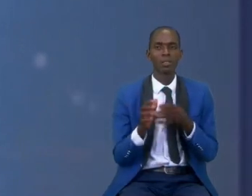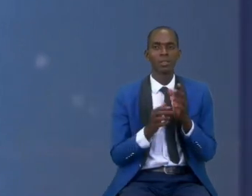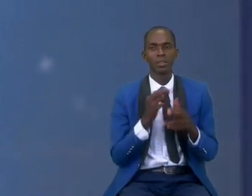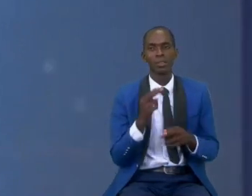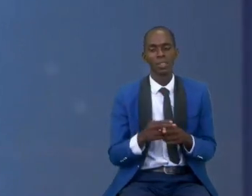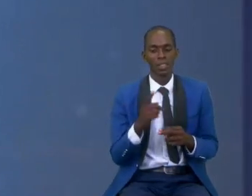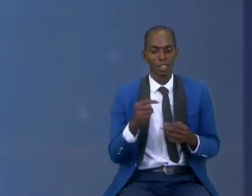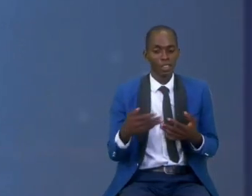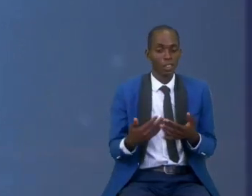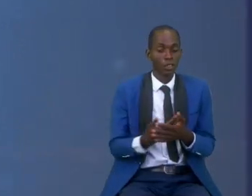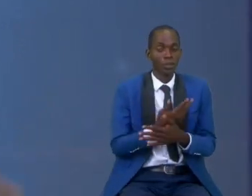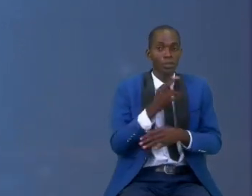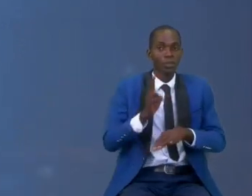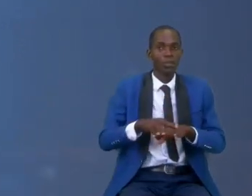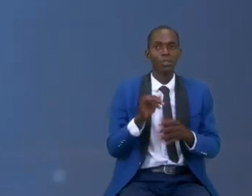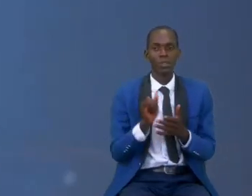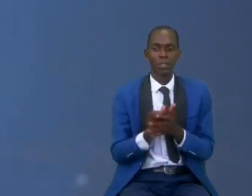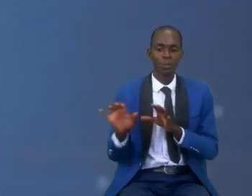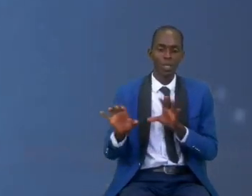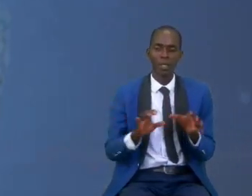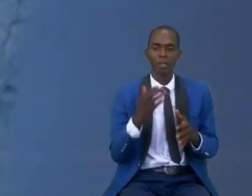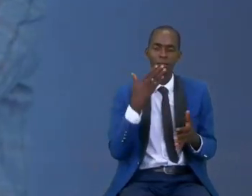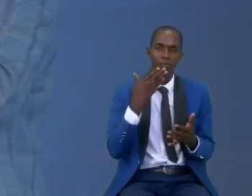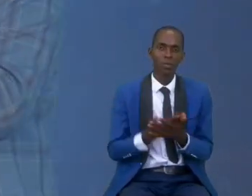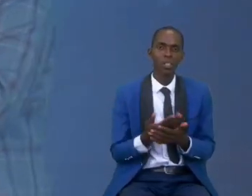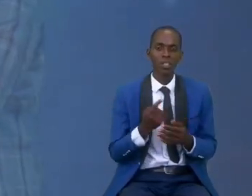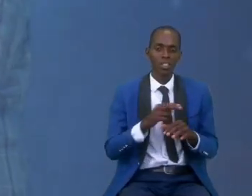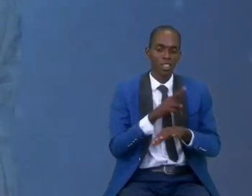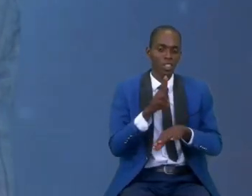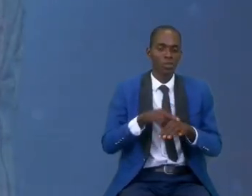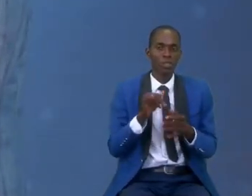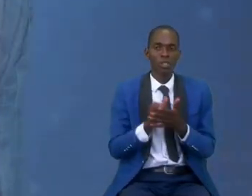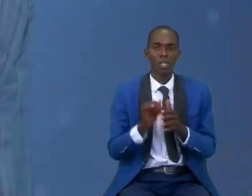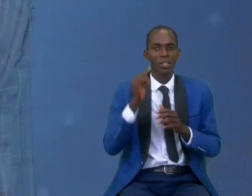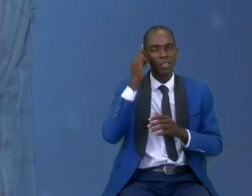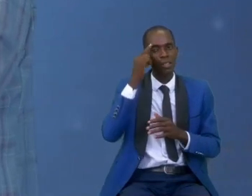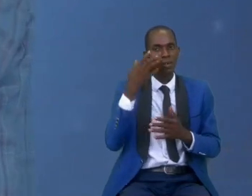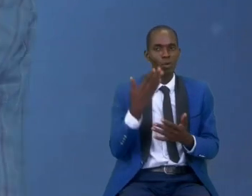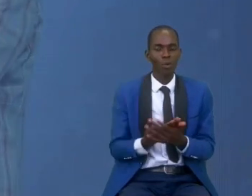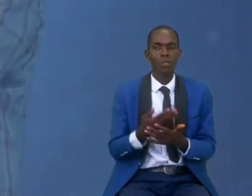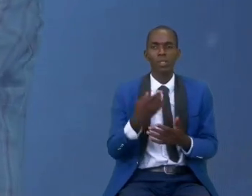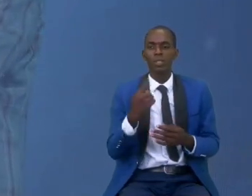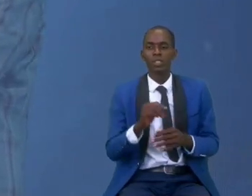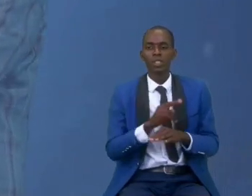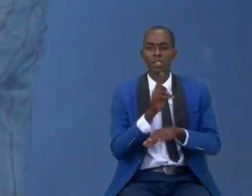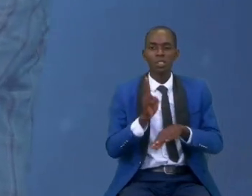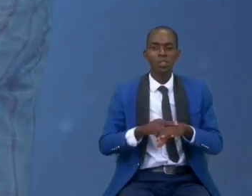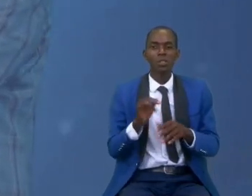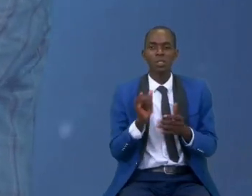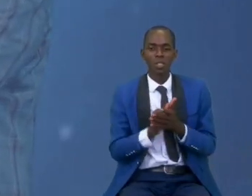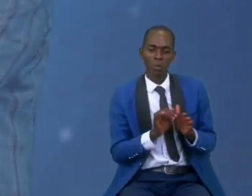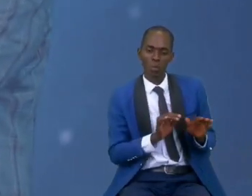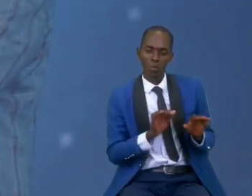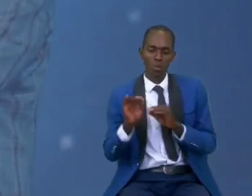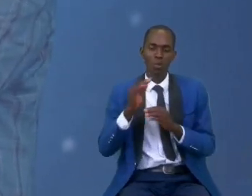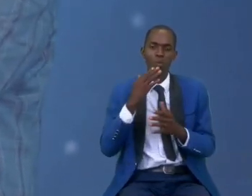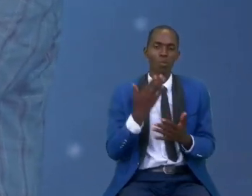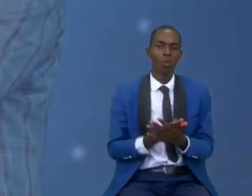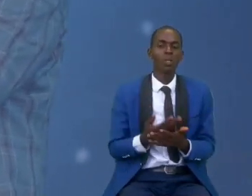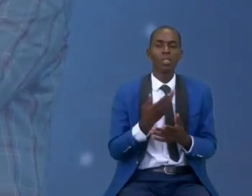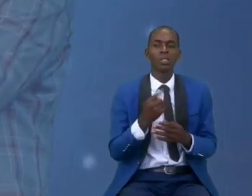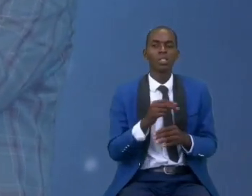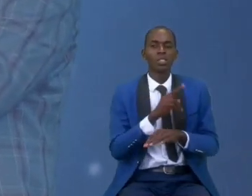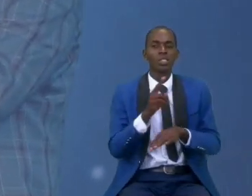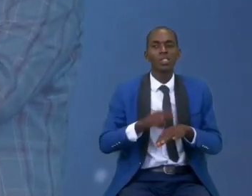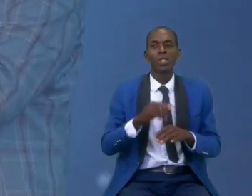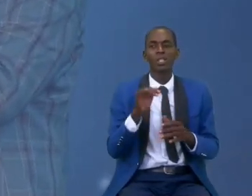nature that thinks well, the nature that moves well, and the nature that goes to the right place at the